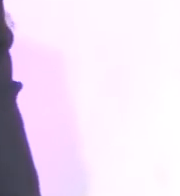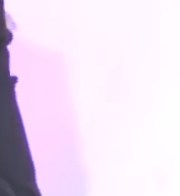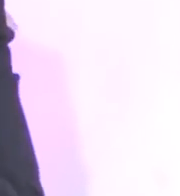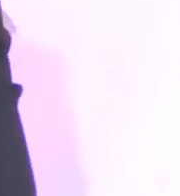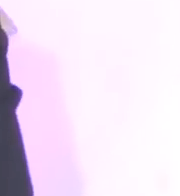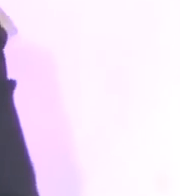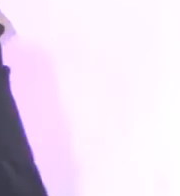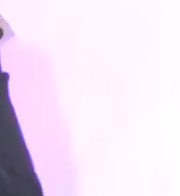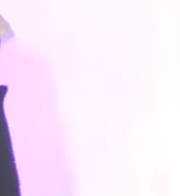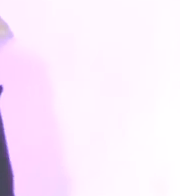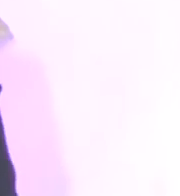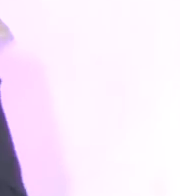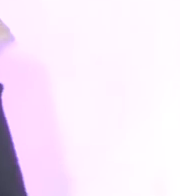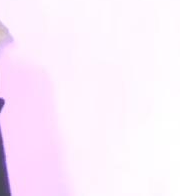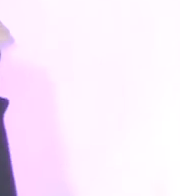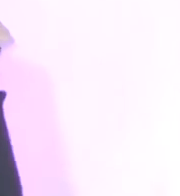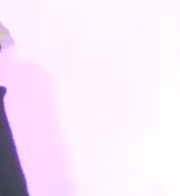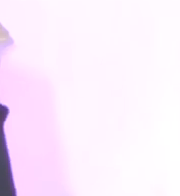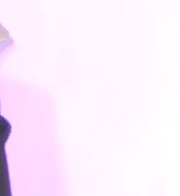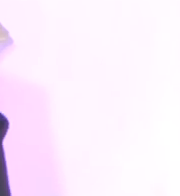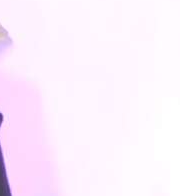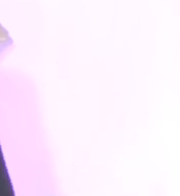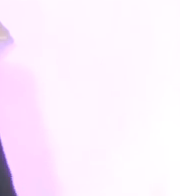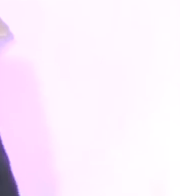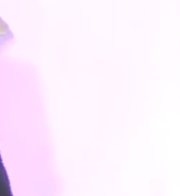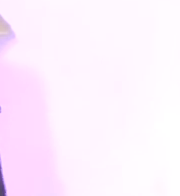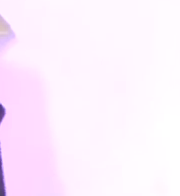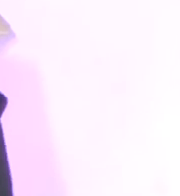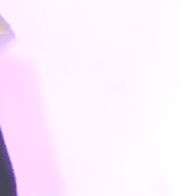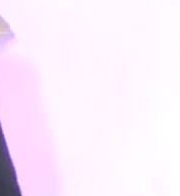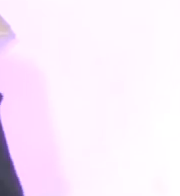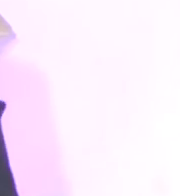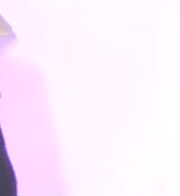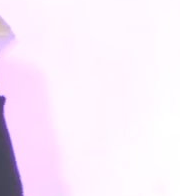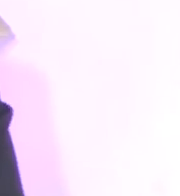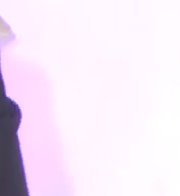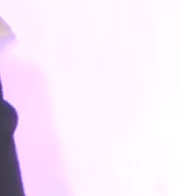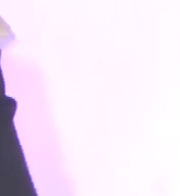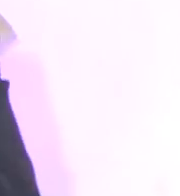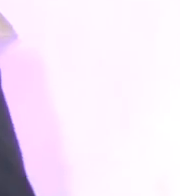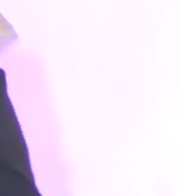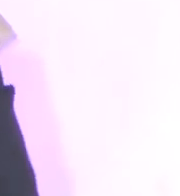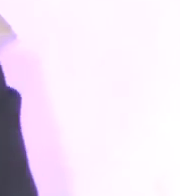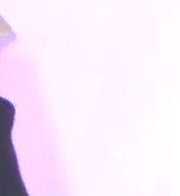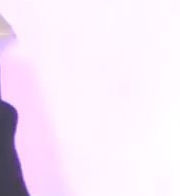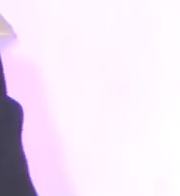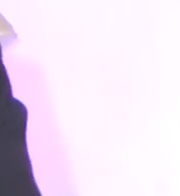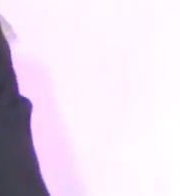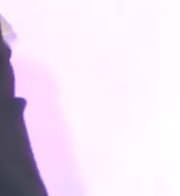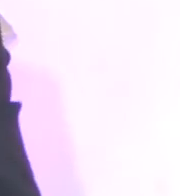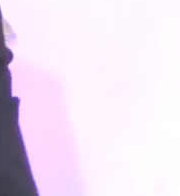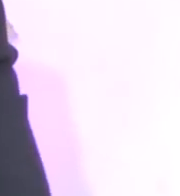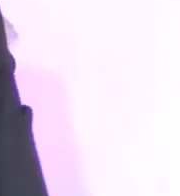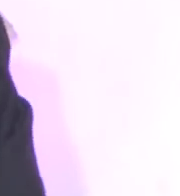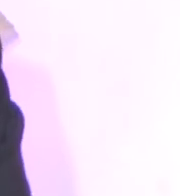Bible says, David says, this is the day that the Lord has made. I will rejoice and be glad in it. Let that be your